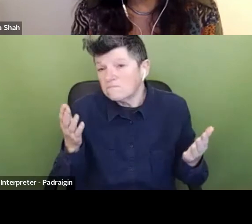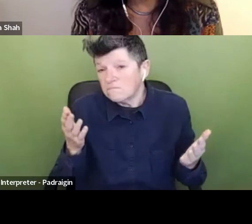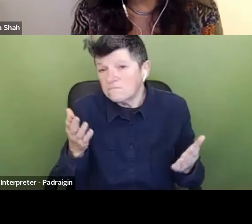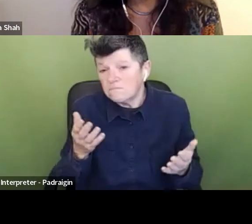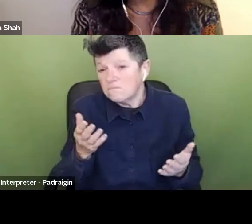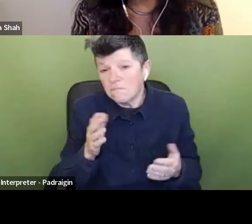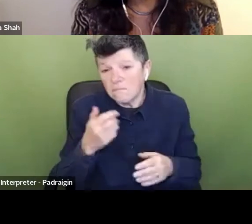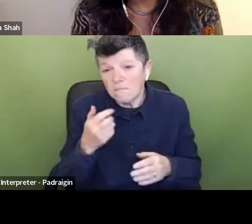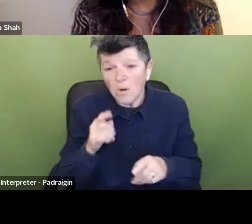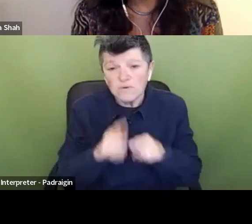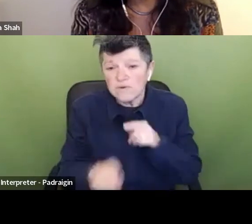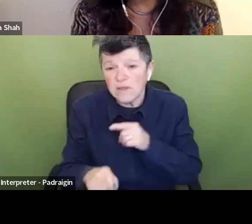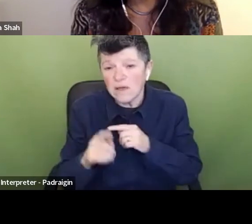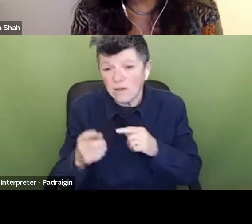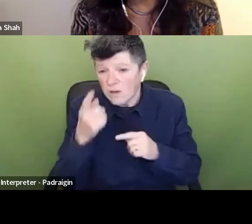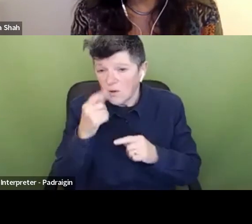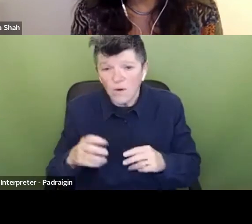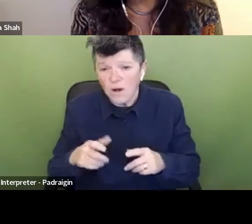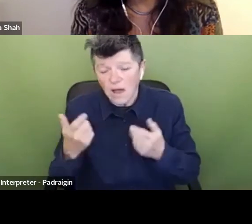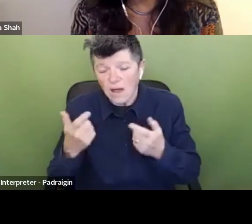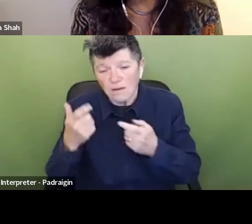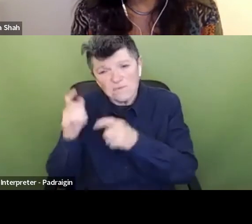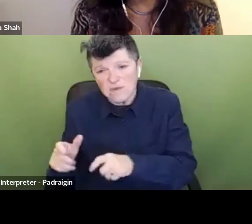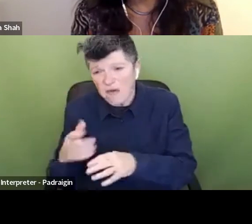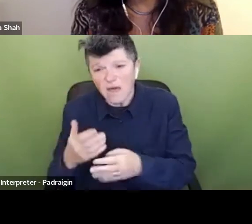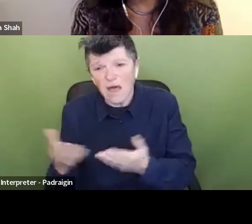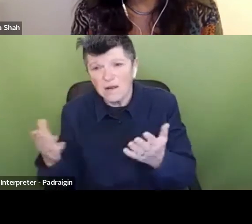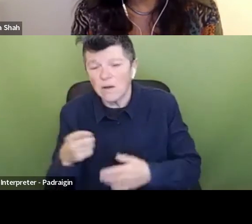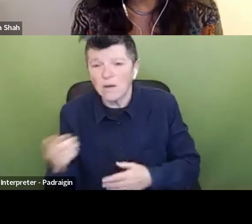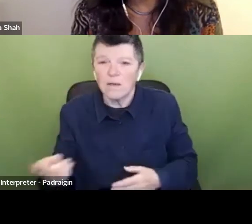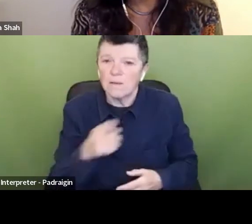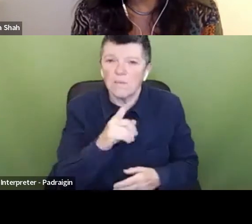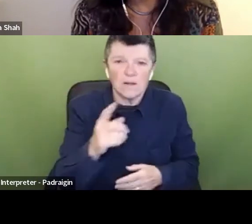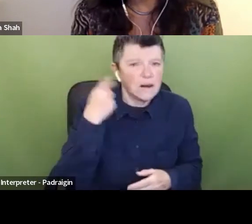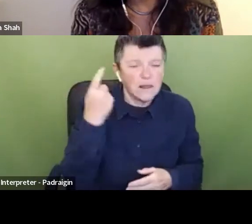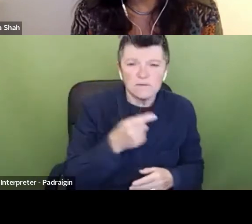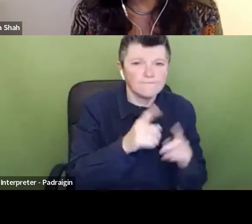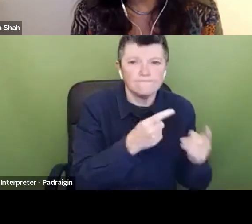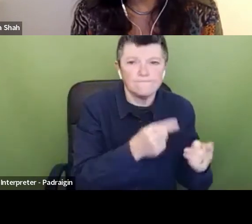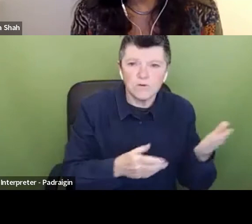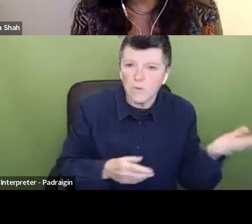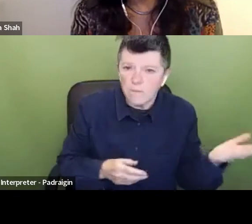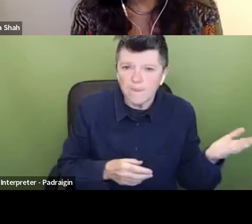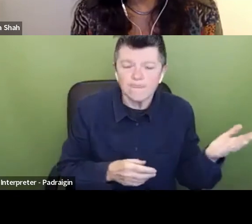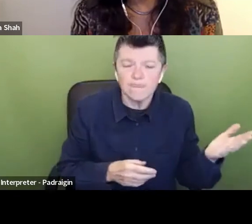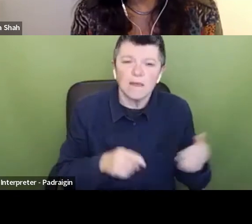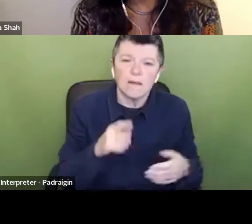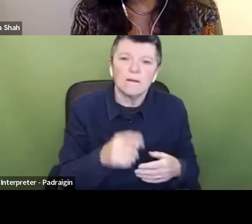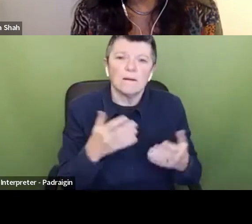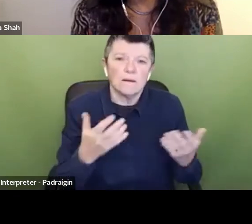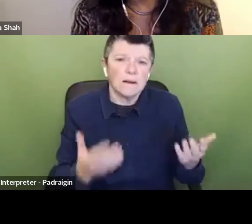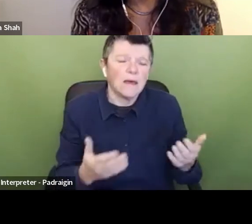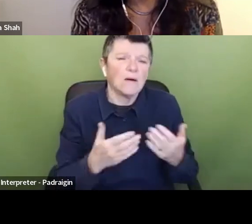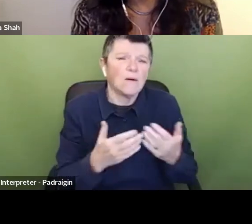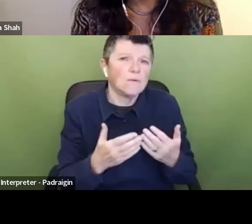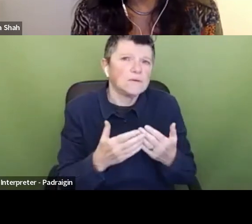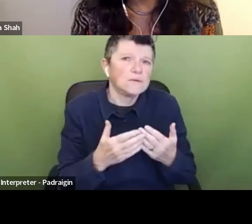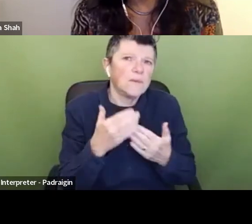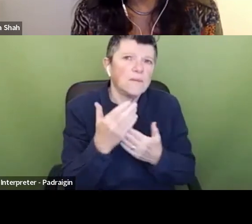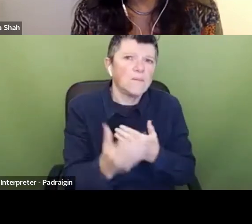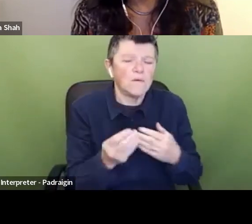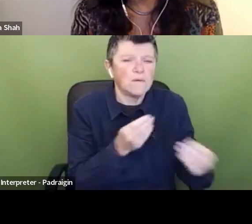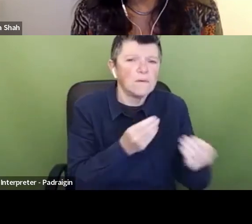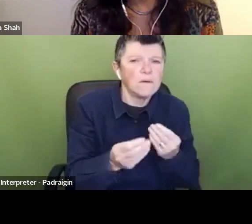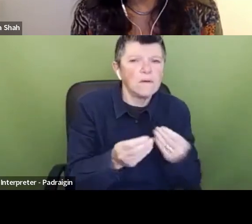that would not have been possible in London when I first started looking at this. There's a bit more leniency now, and I've been seeing